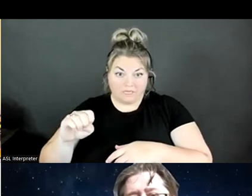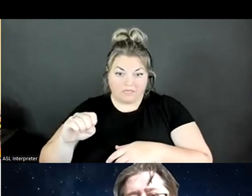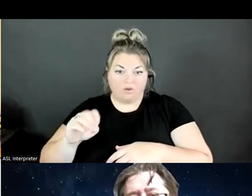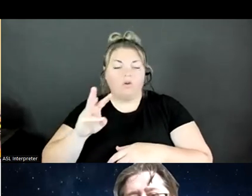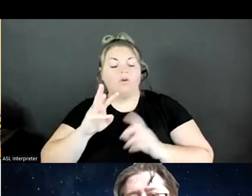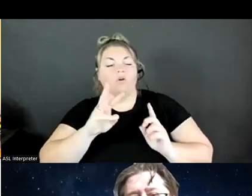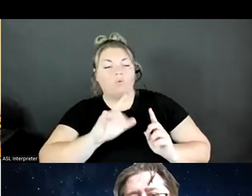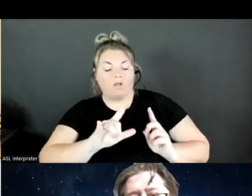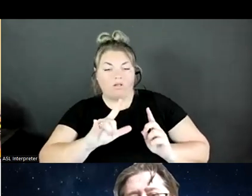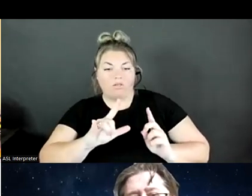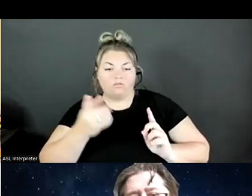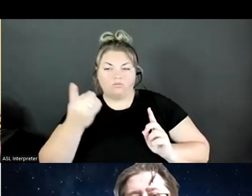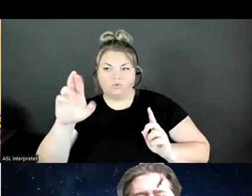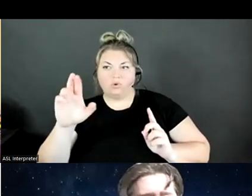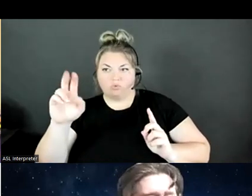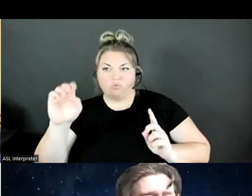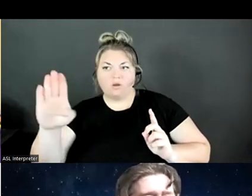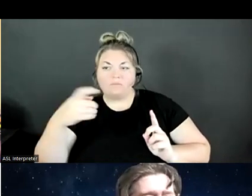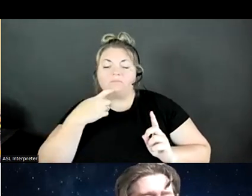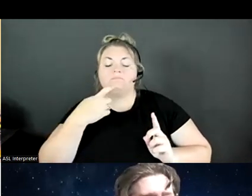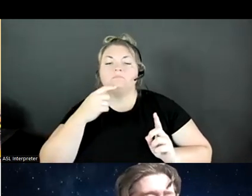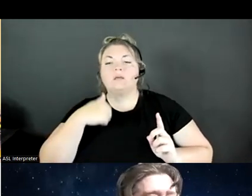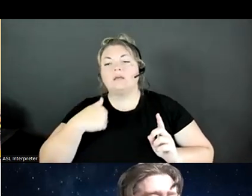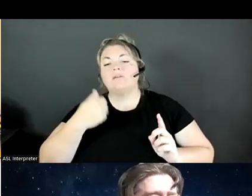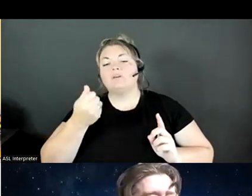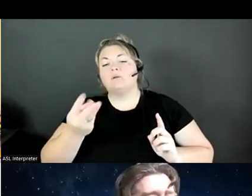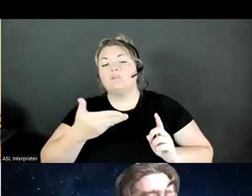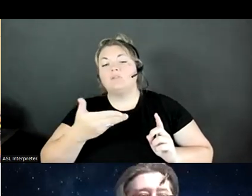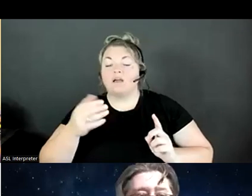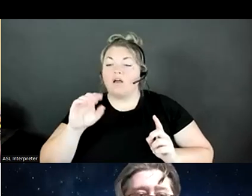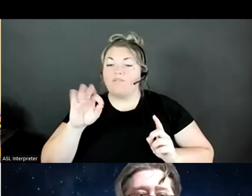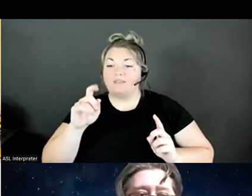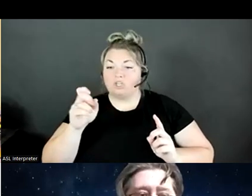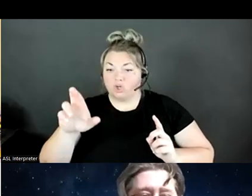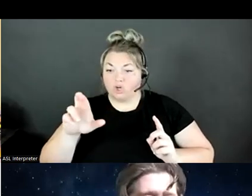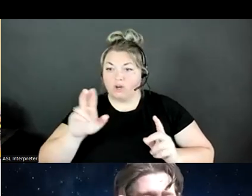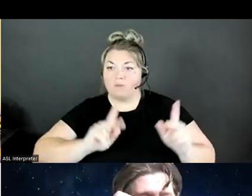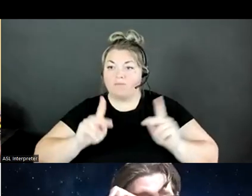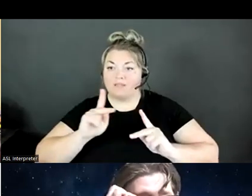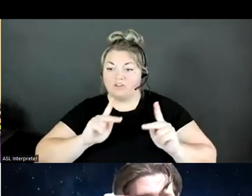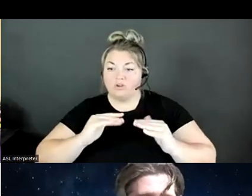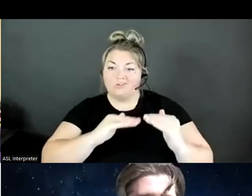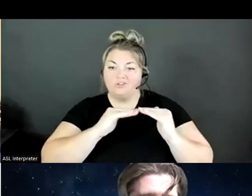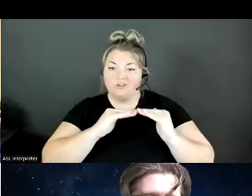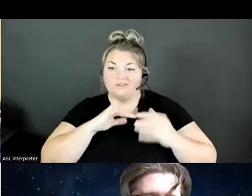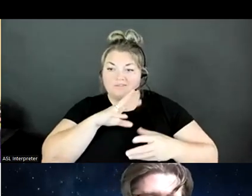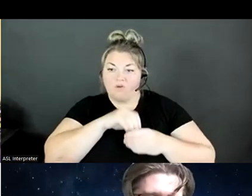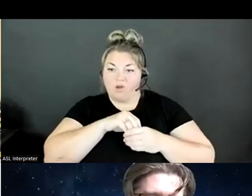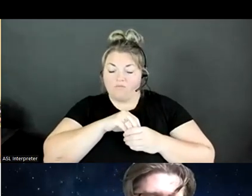would say, so I have a couple things, but I would say the offender population, justice involved